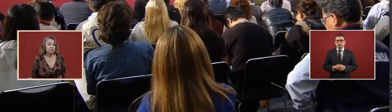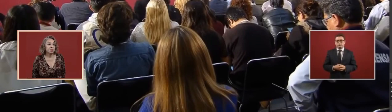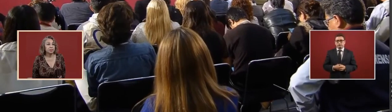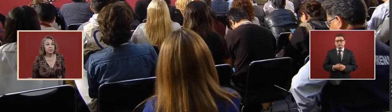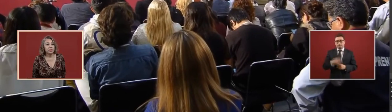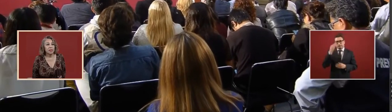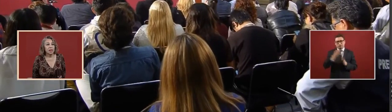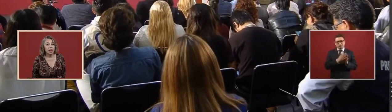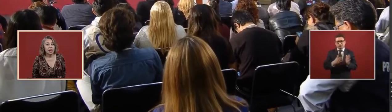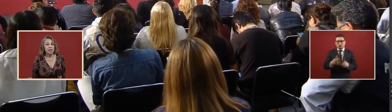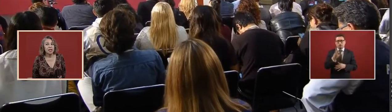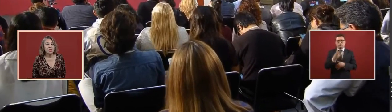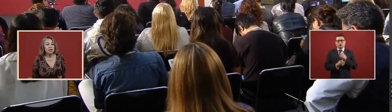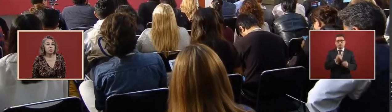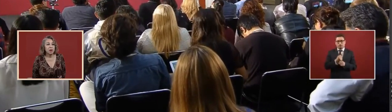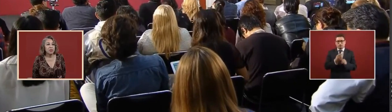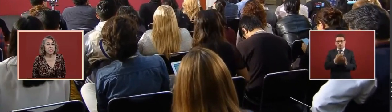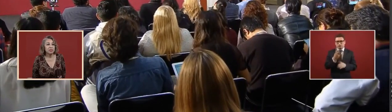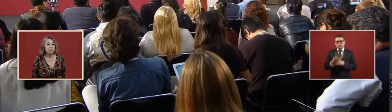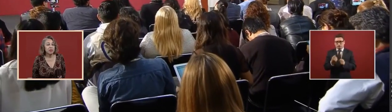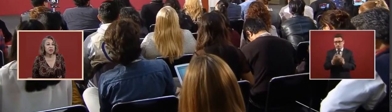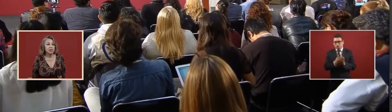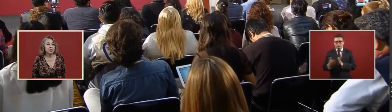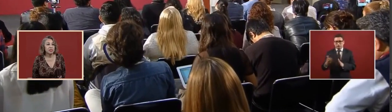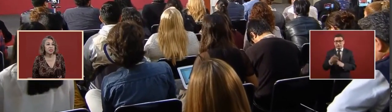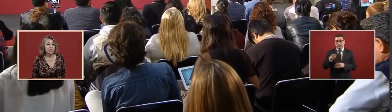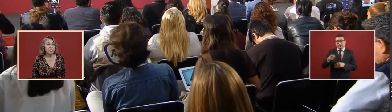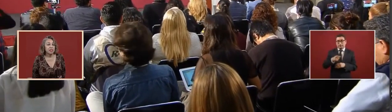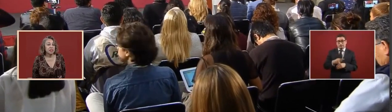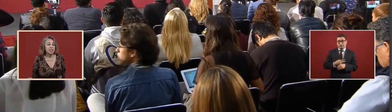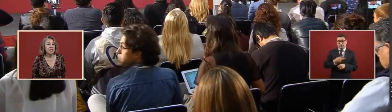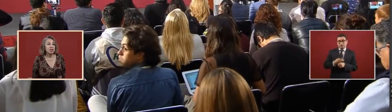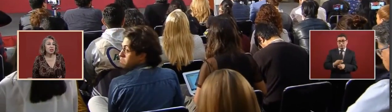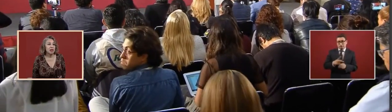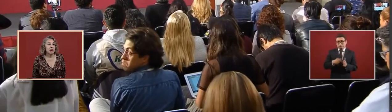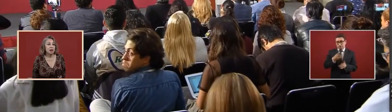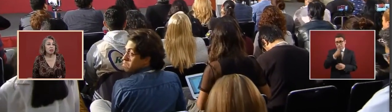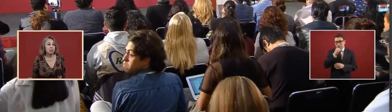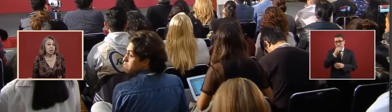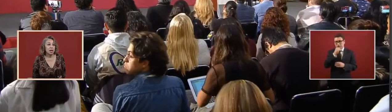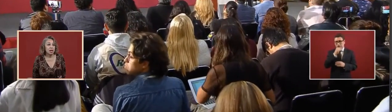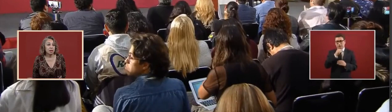eran periodos de 4 años como no and podía they did periods of 4 years estaba since llegando. He couldn't